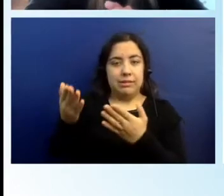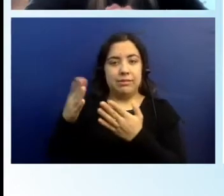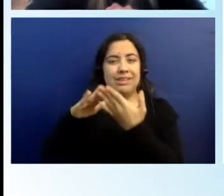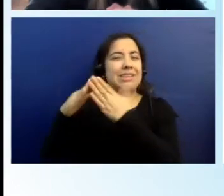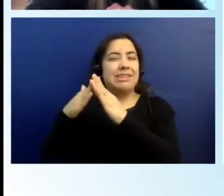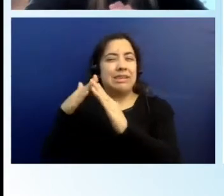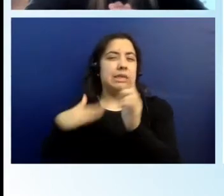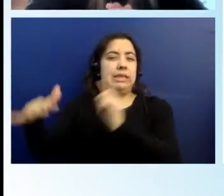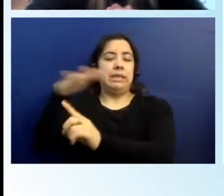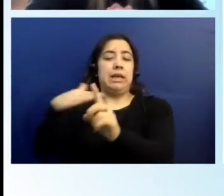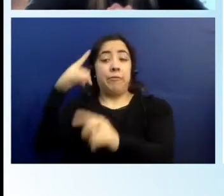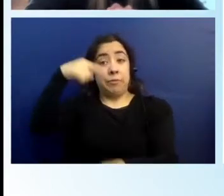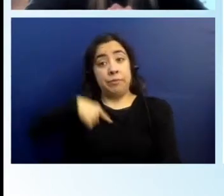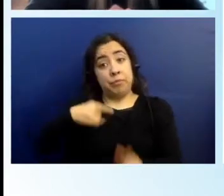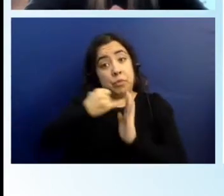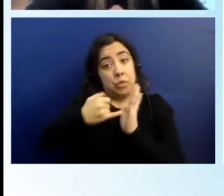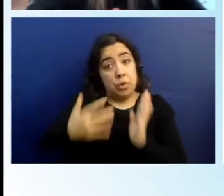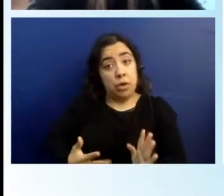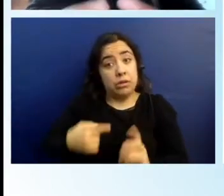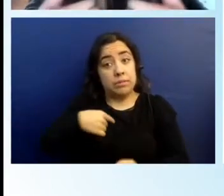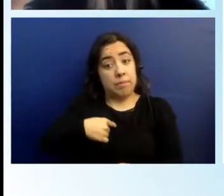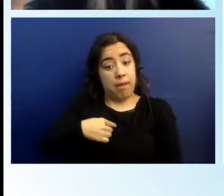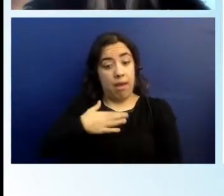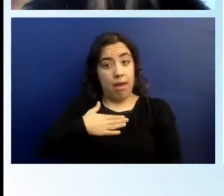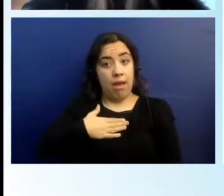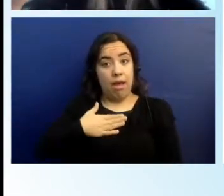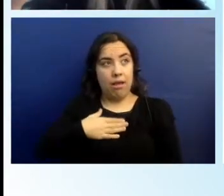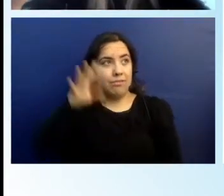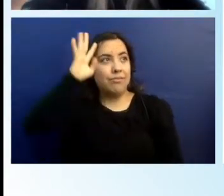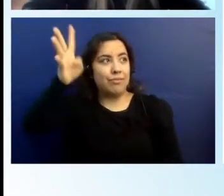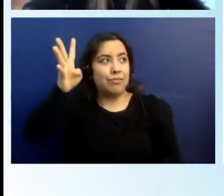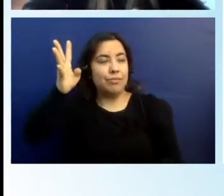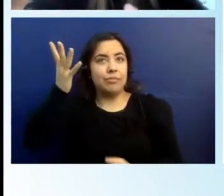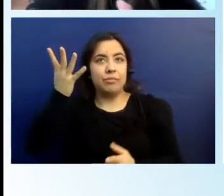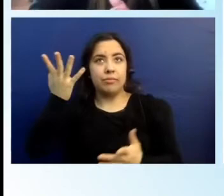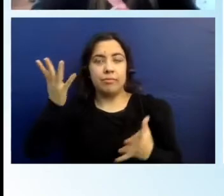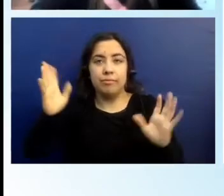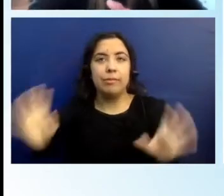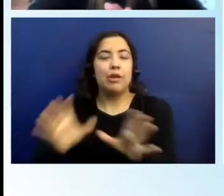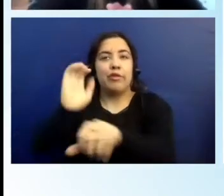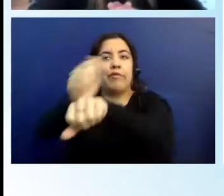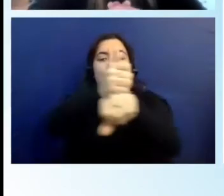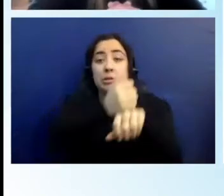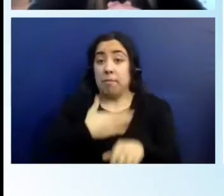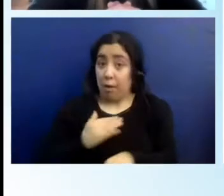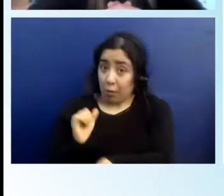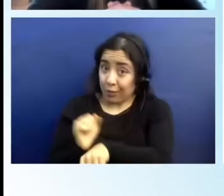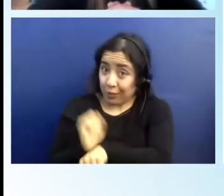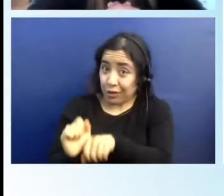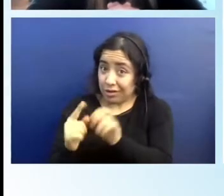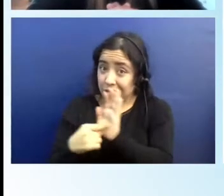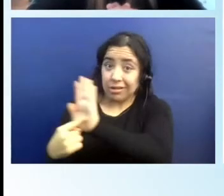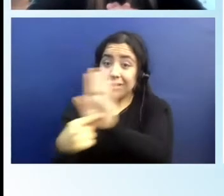my interventions, my work are about reminding, you know, the constituents of the